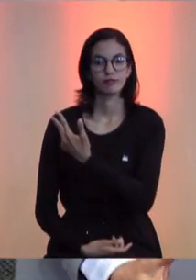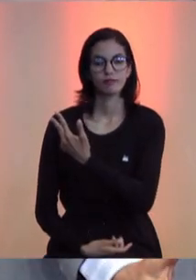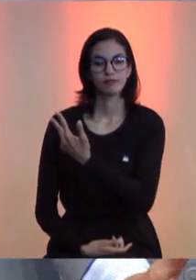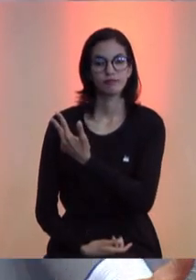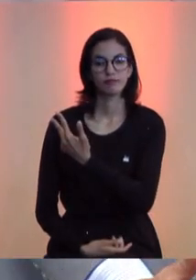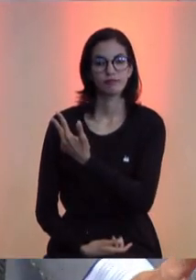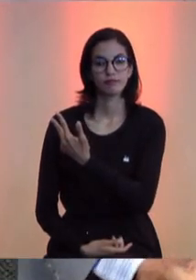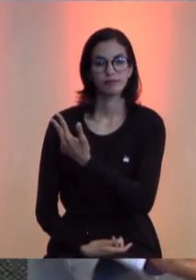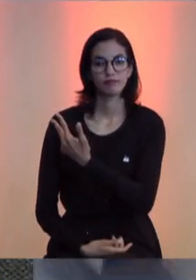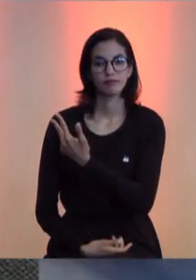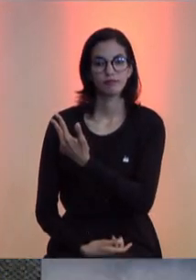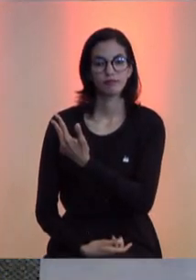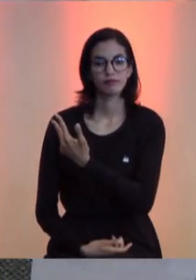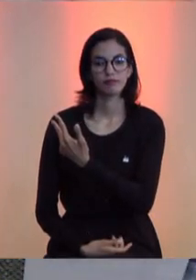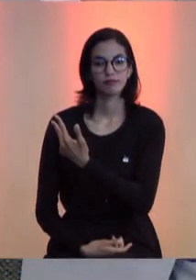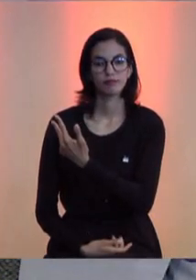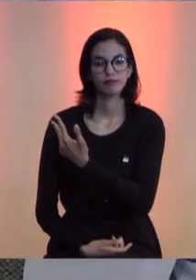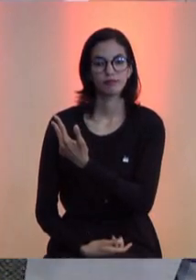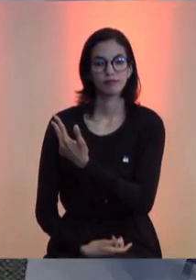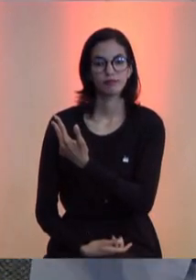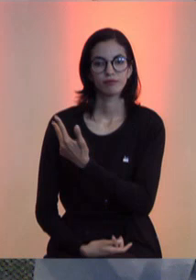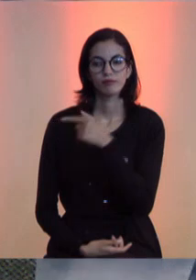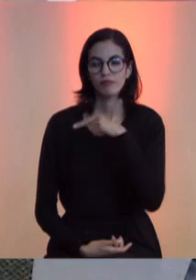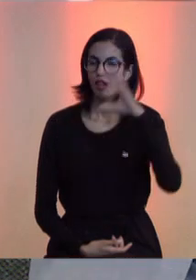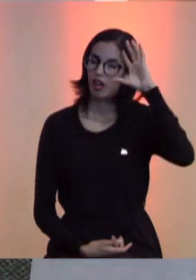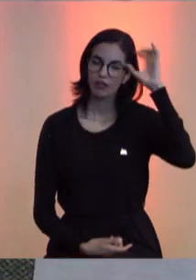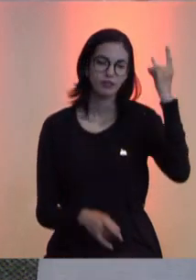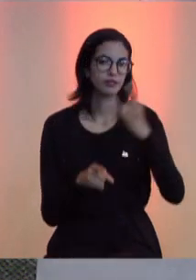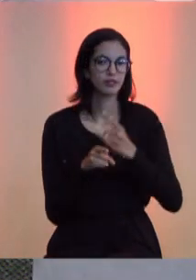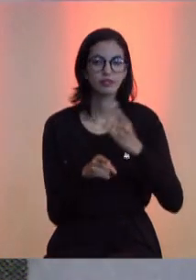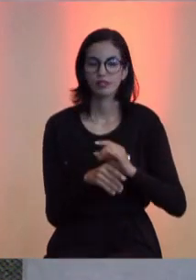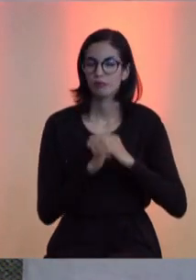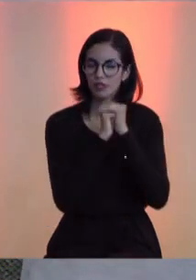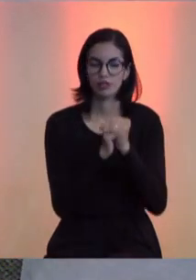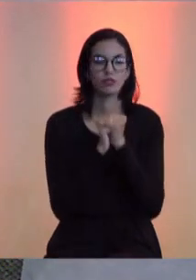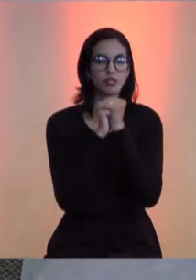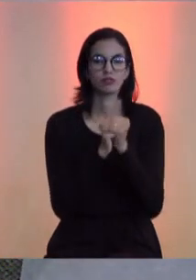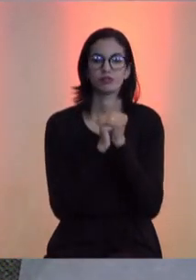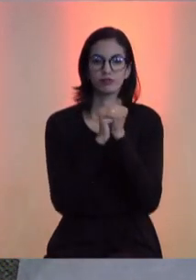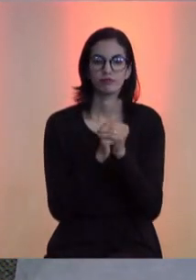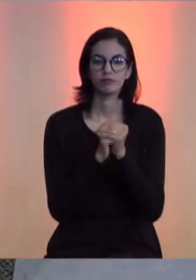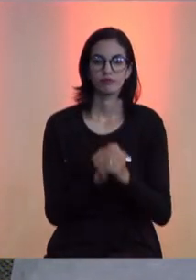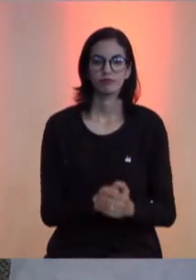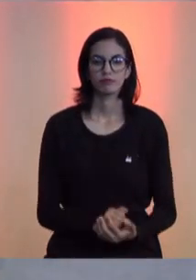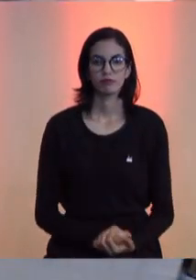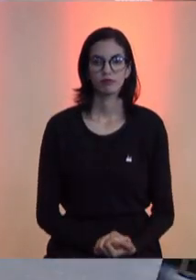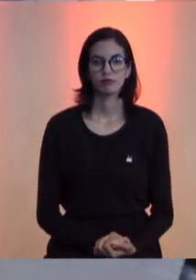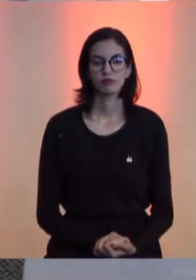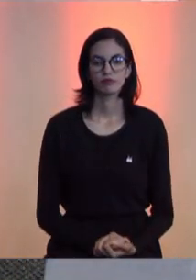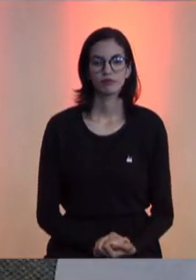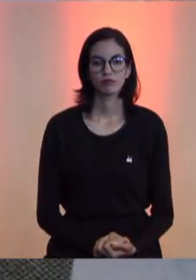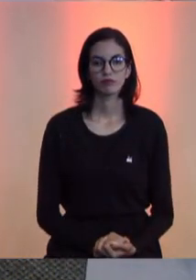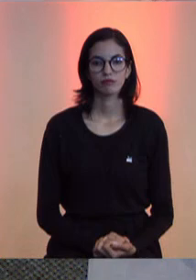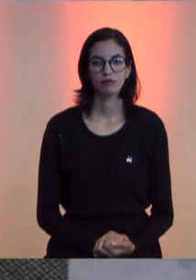reminded about this power of prayer. Se les recordó el poder de la oración. That when you pray, things happen. Cuando tú